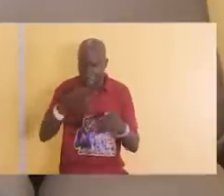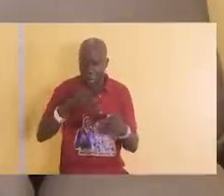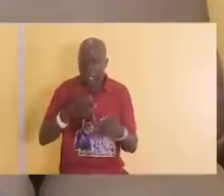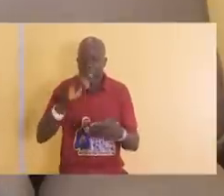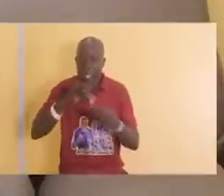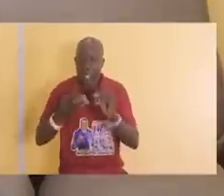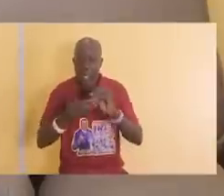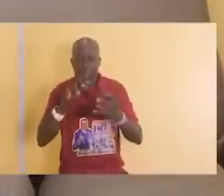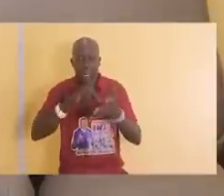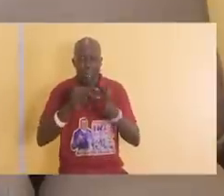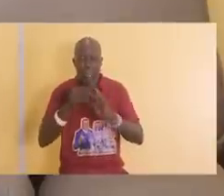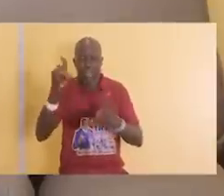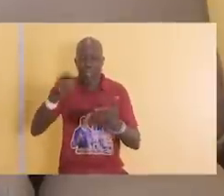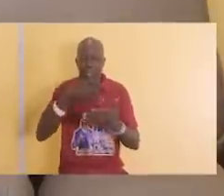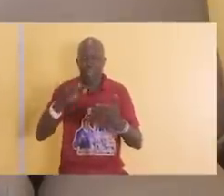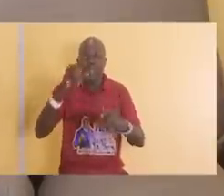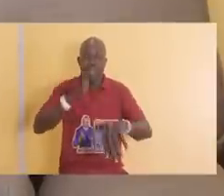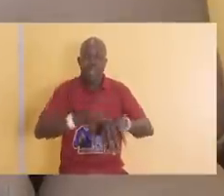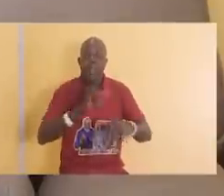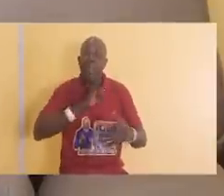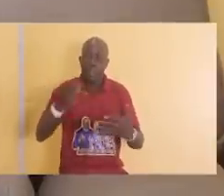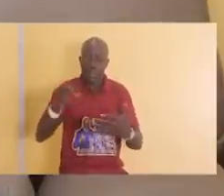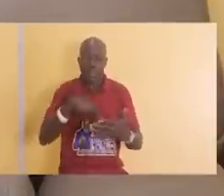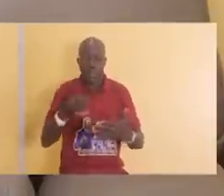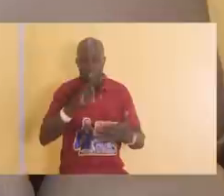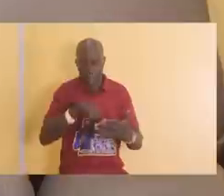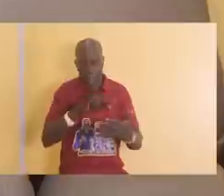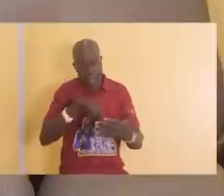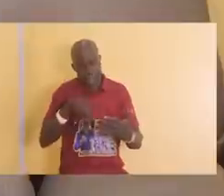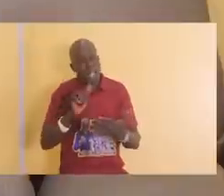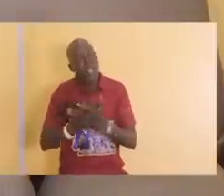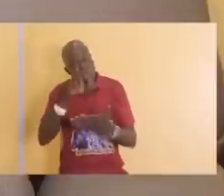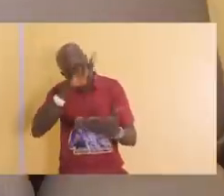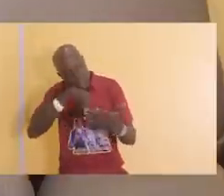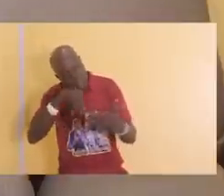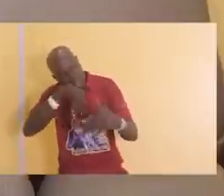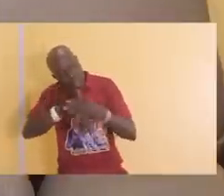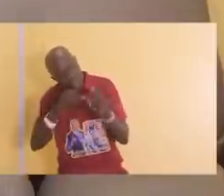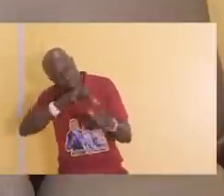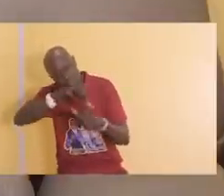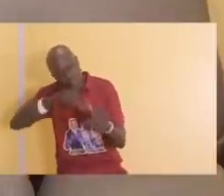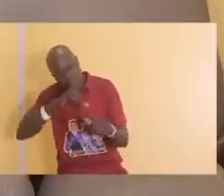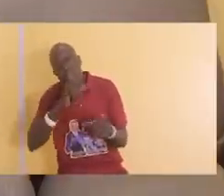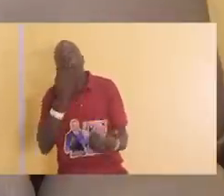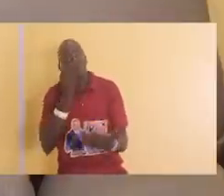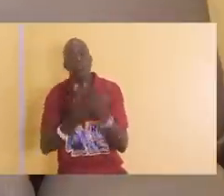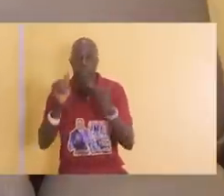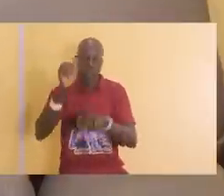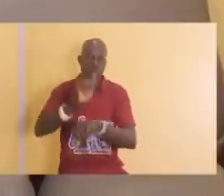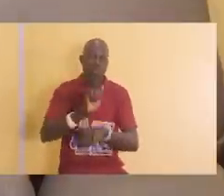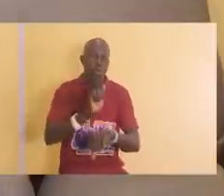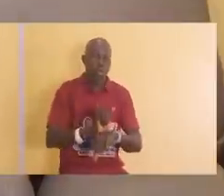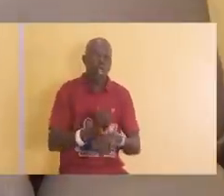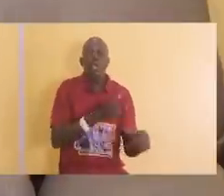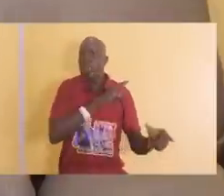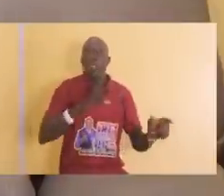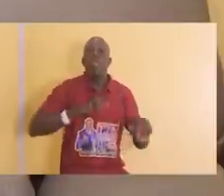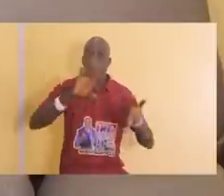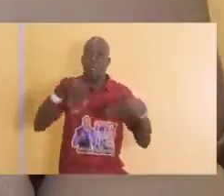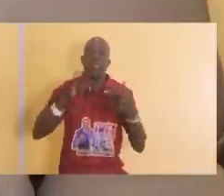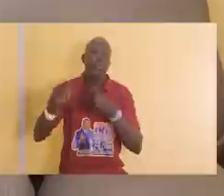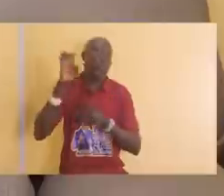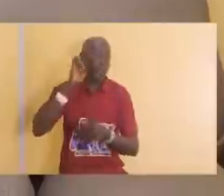sound him the exact stamp will read. The time will read. What will read on the horse. It's a land. It's a spectator. It's not that